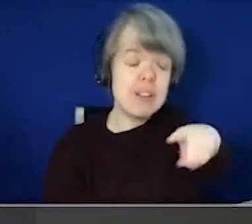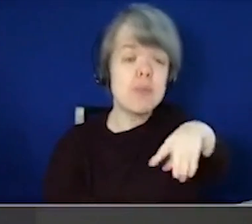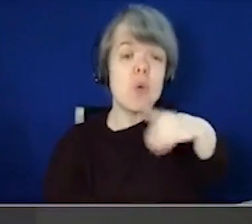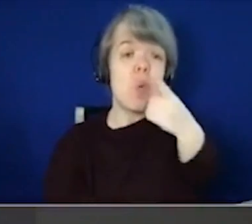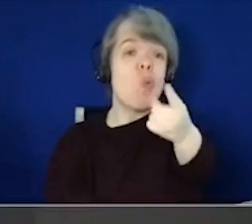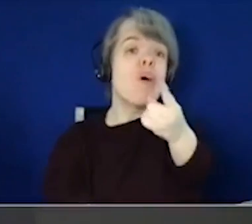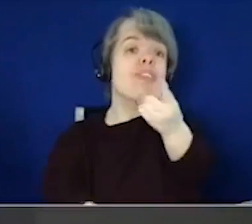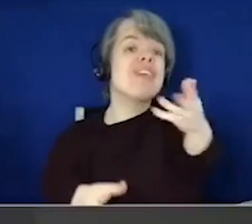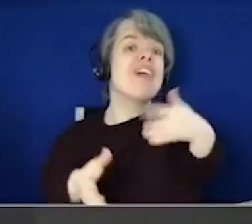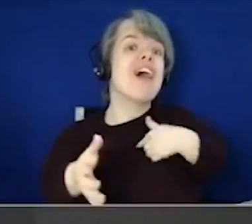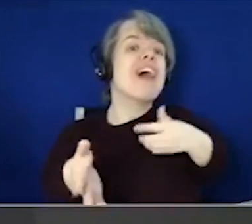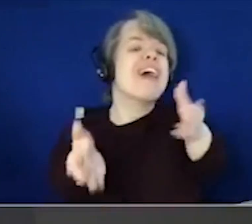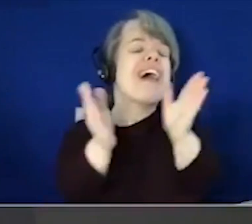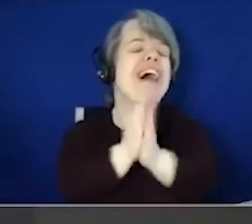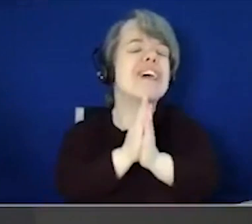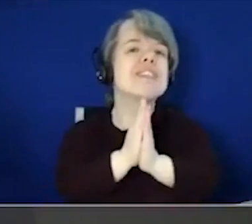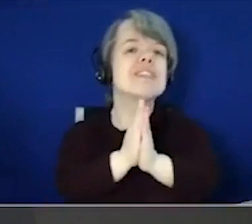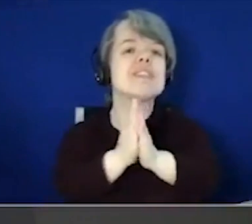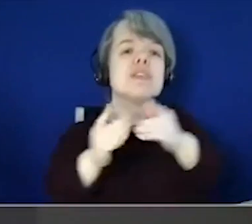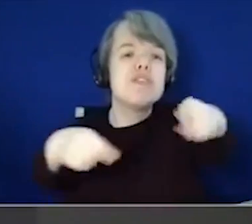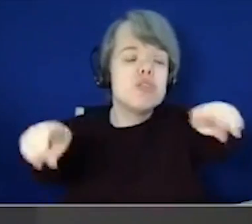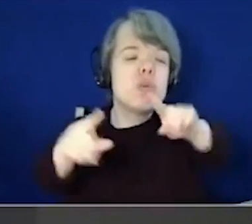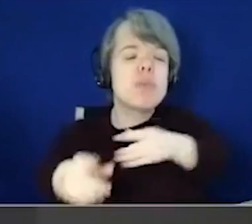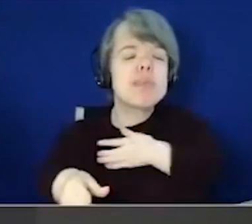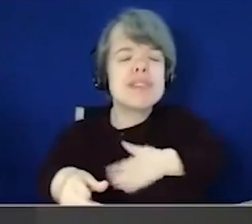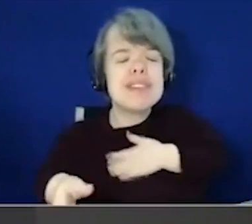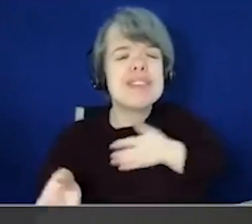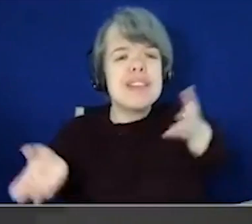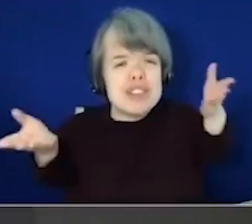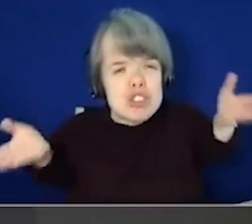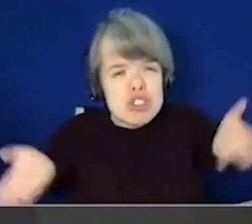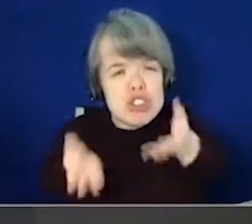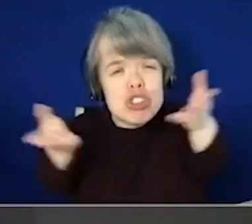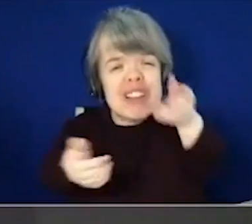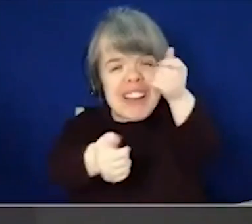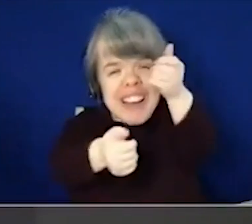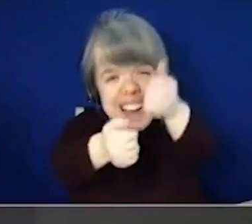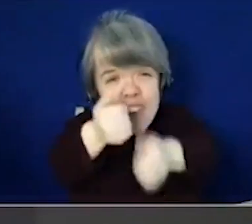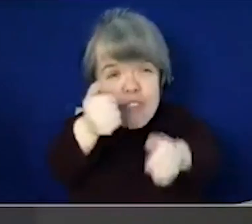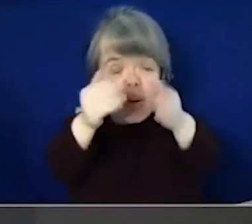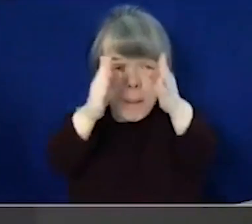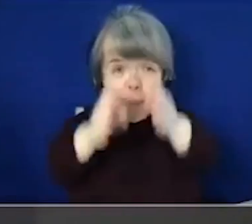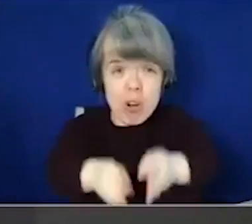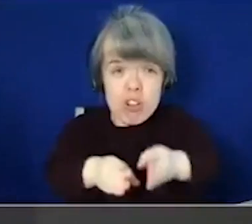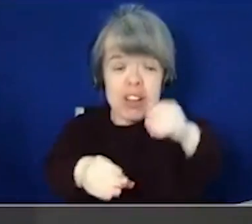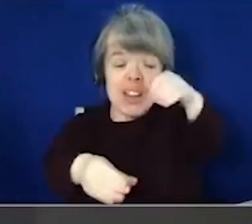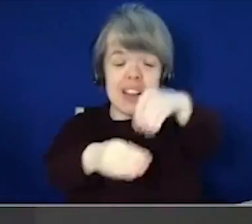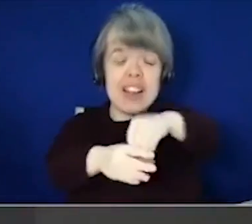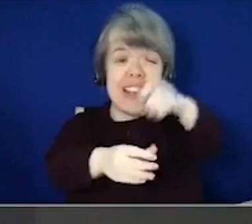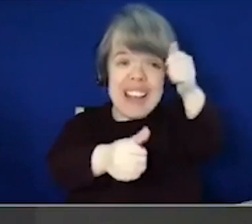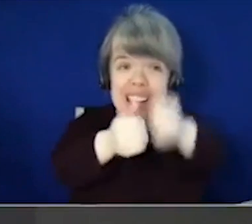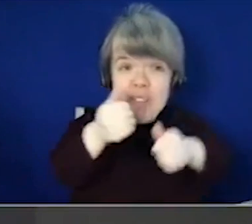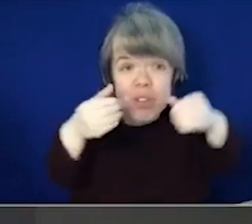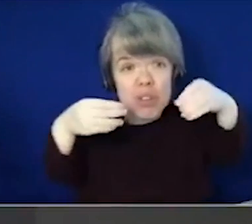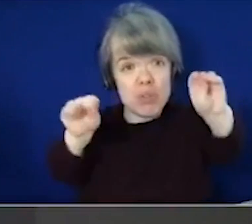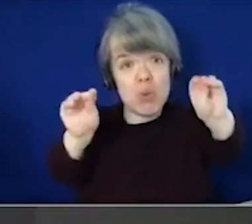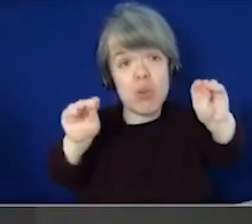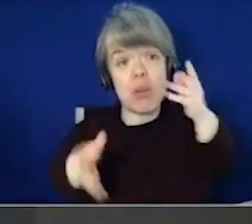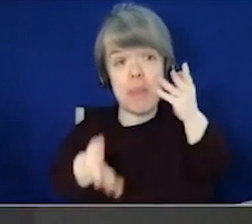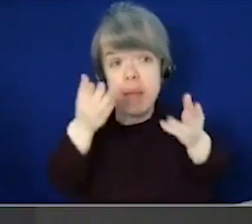of you, is to encourage every single person in every store that might be petitioning for a